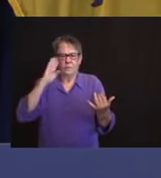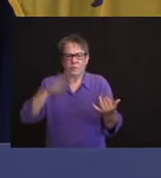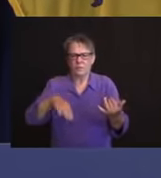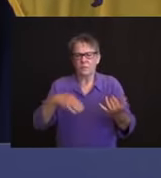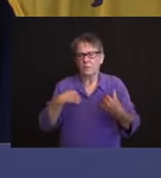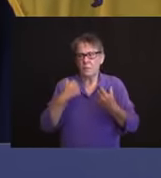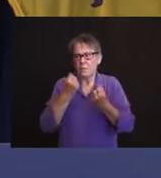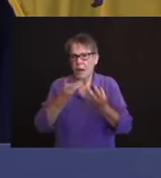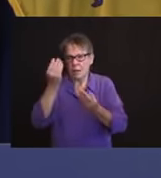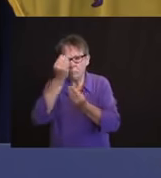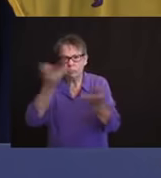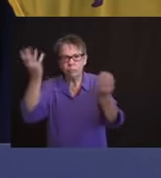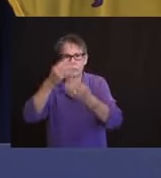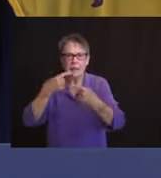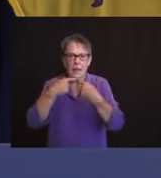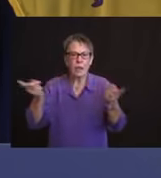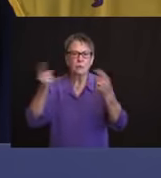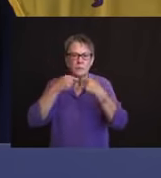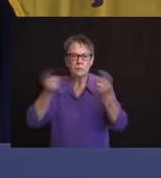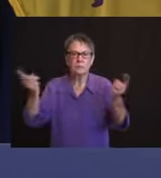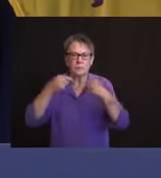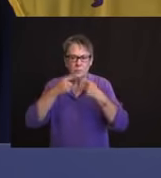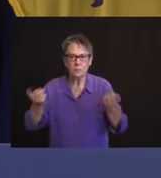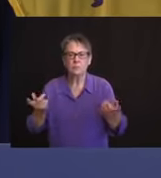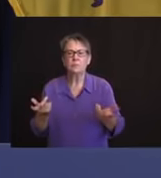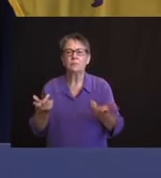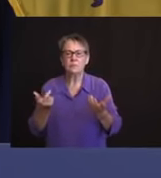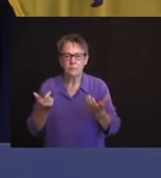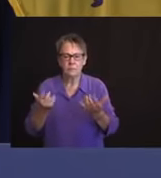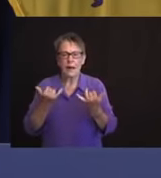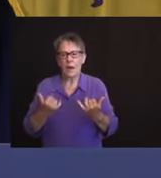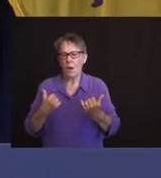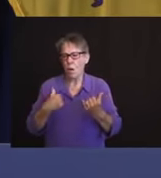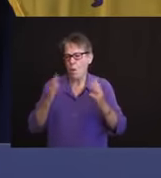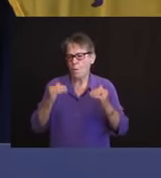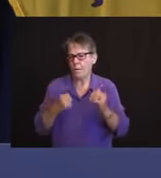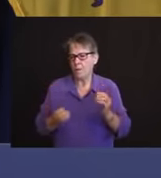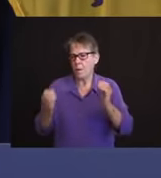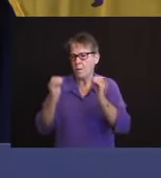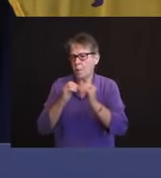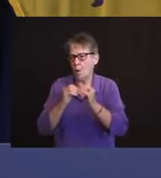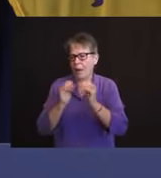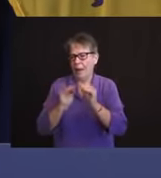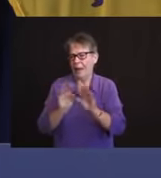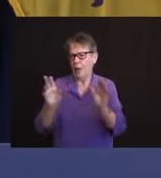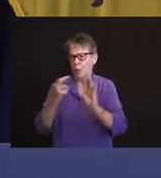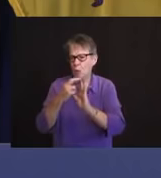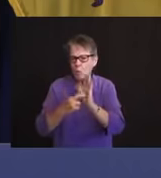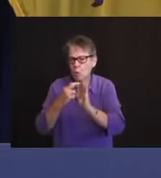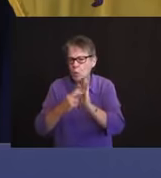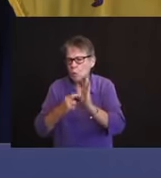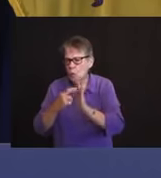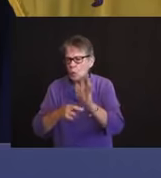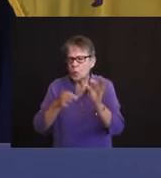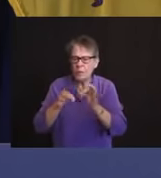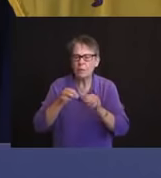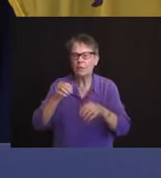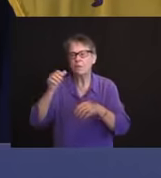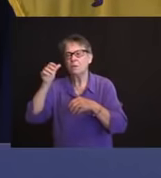to come on some of what we've discussed today. We're going to continue to monitor the data, especially to the question, especially rate